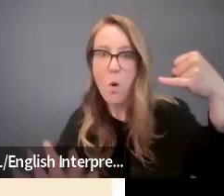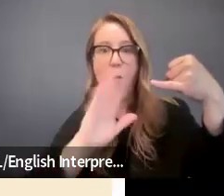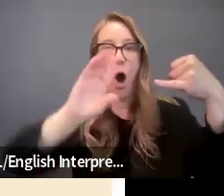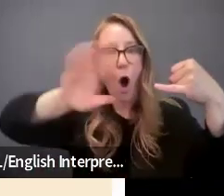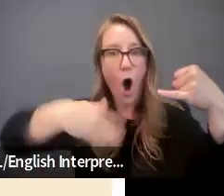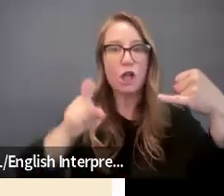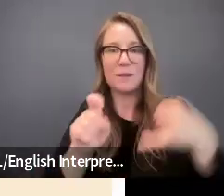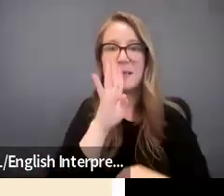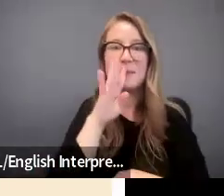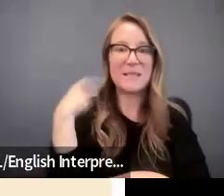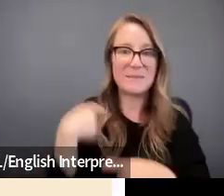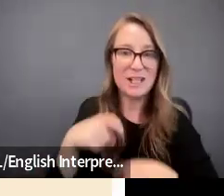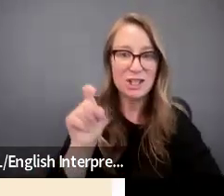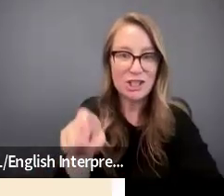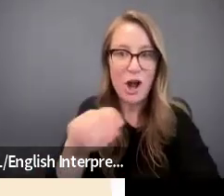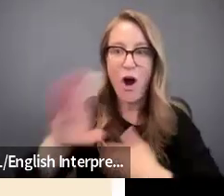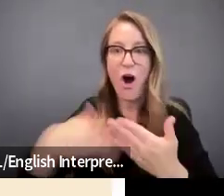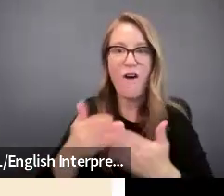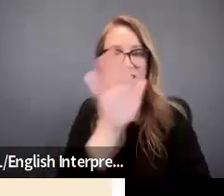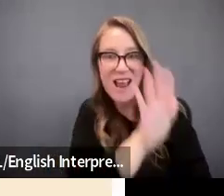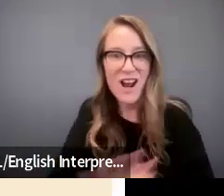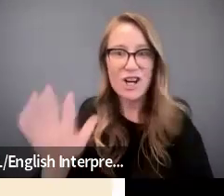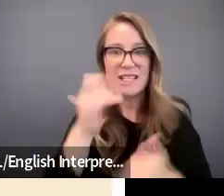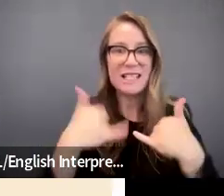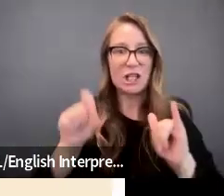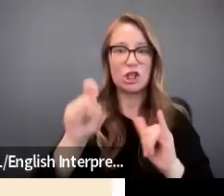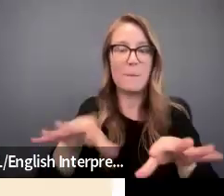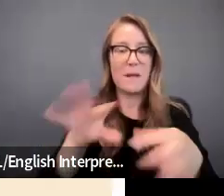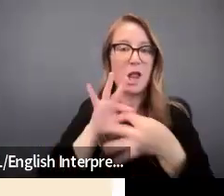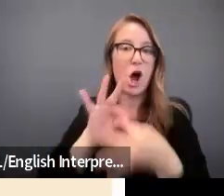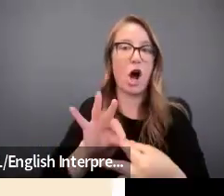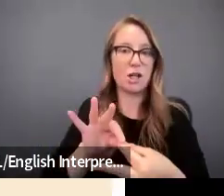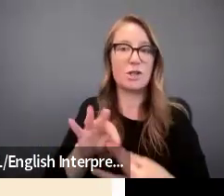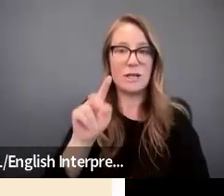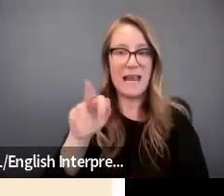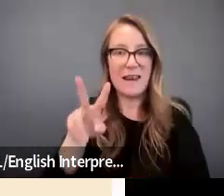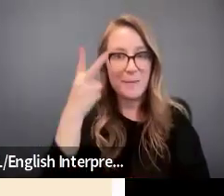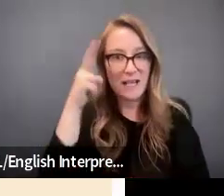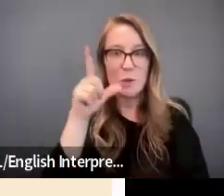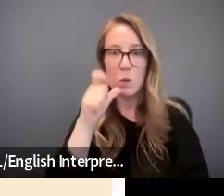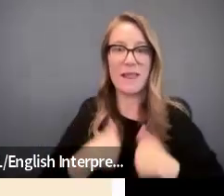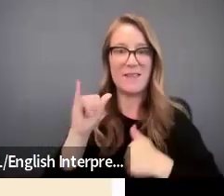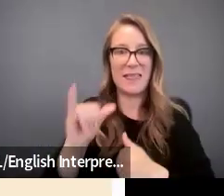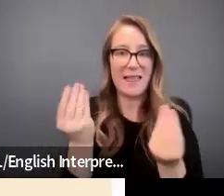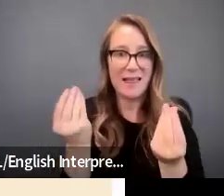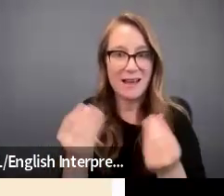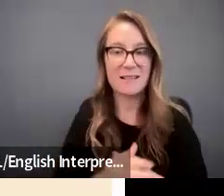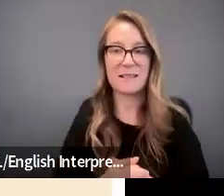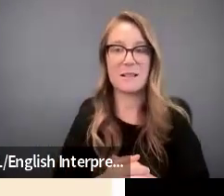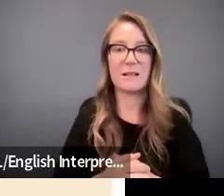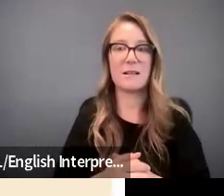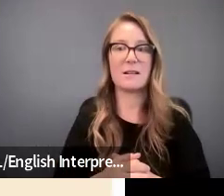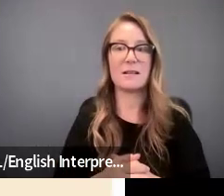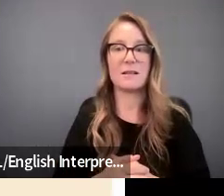be speaking Spanish. All of that area should still belong to the native Mexicans that were living on that land. And it gets